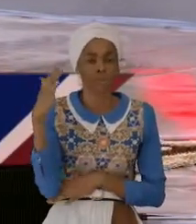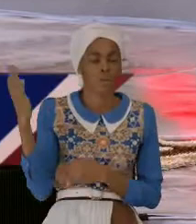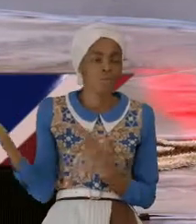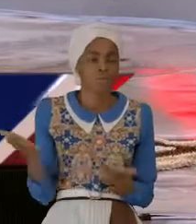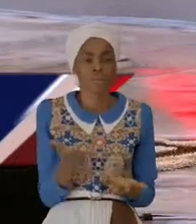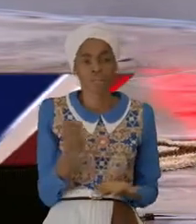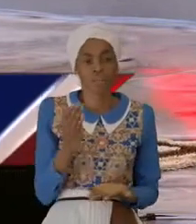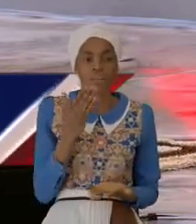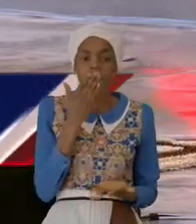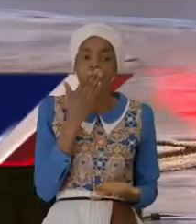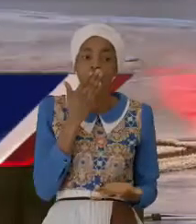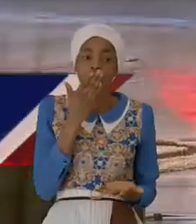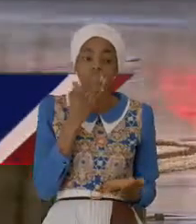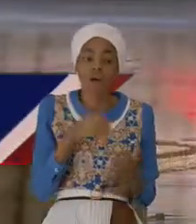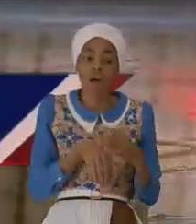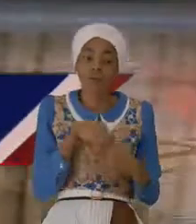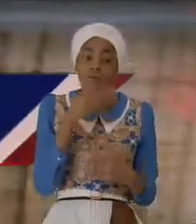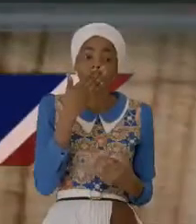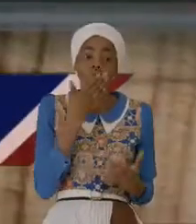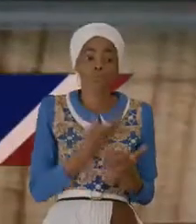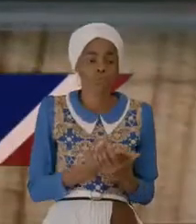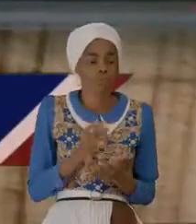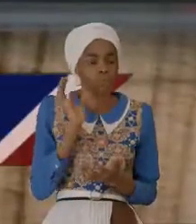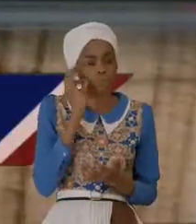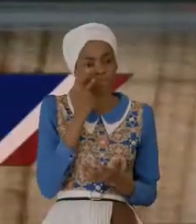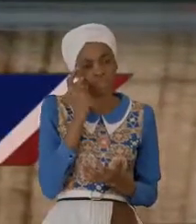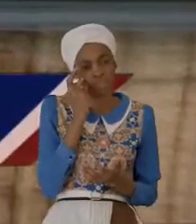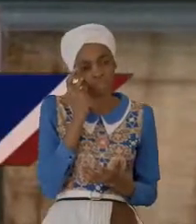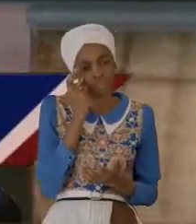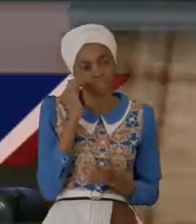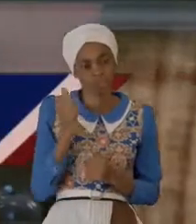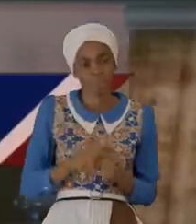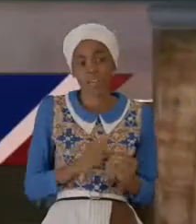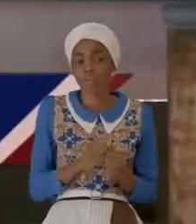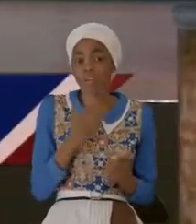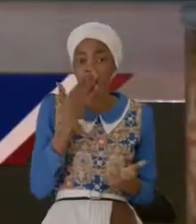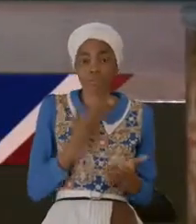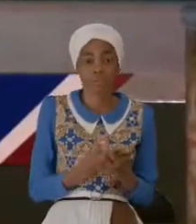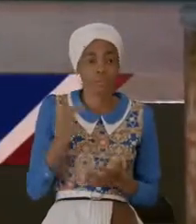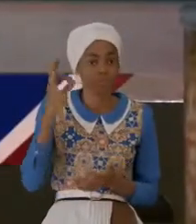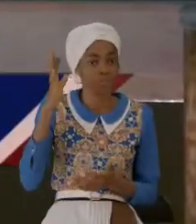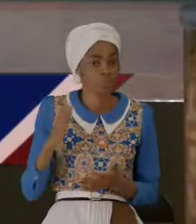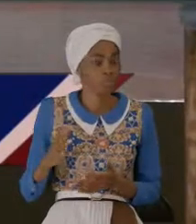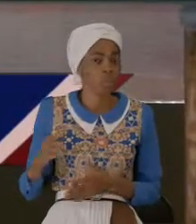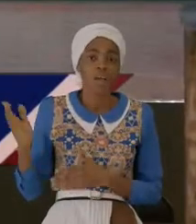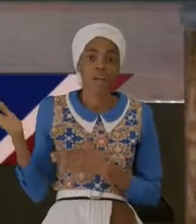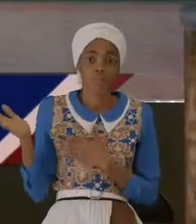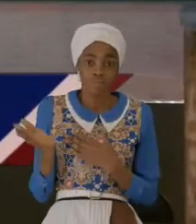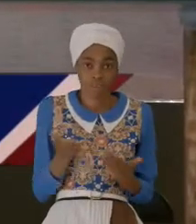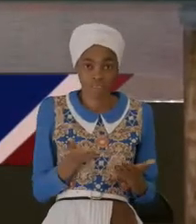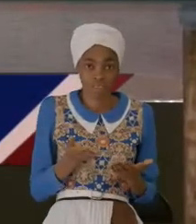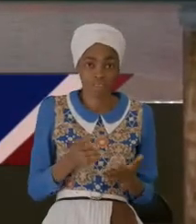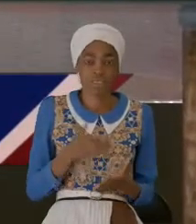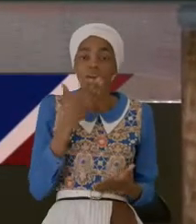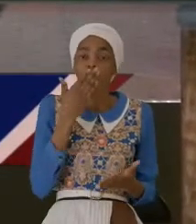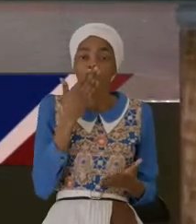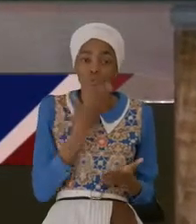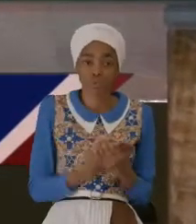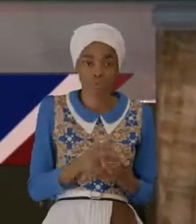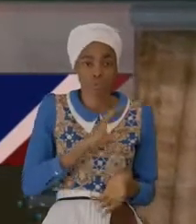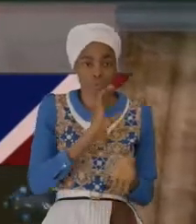forth good fruit every good preacher produces good converts